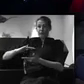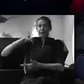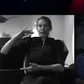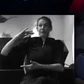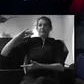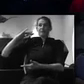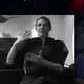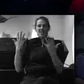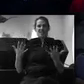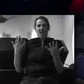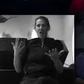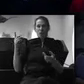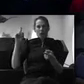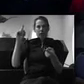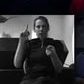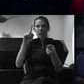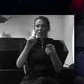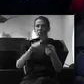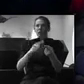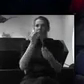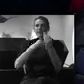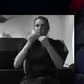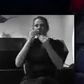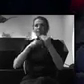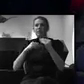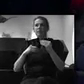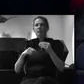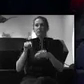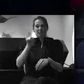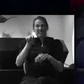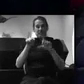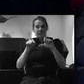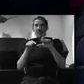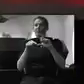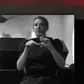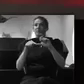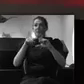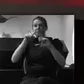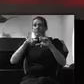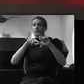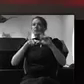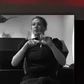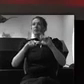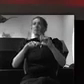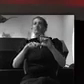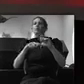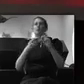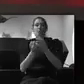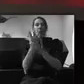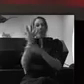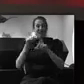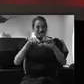and vegetables that we eat have suffered from our agricultural methods, the food processing,